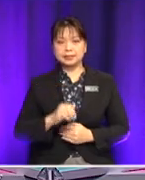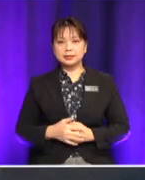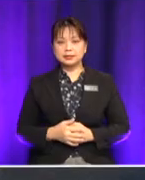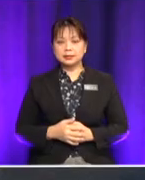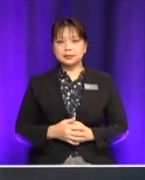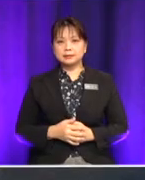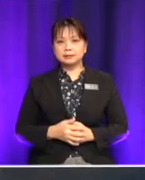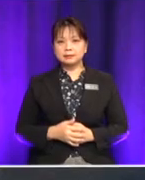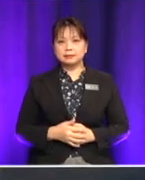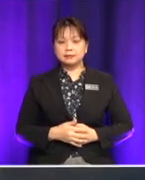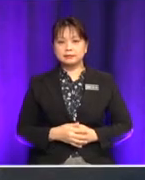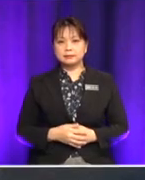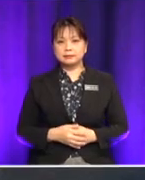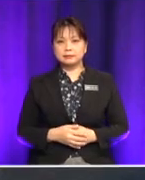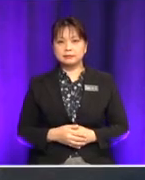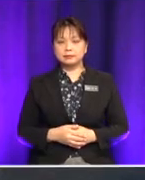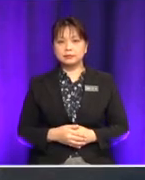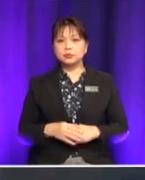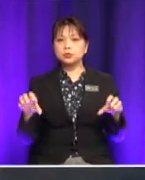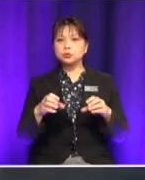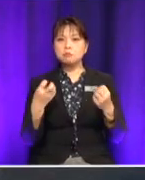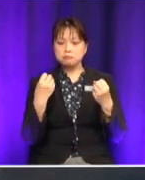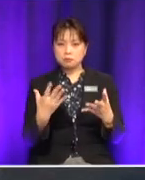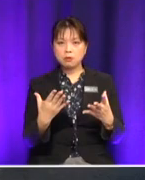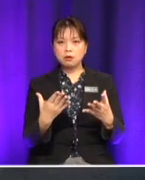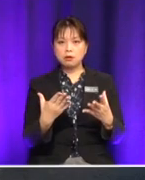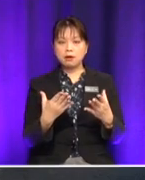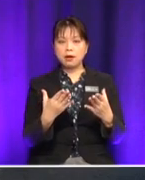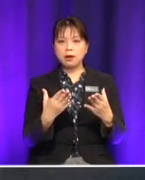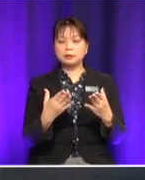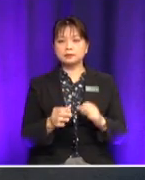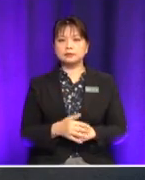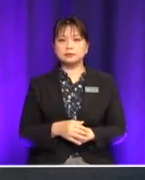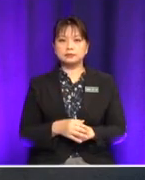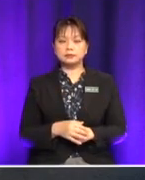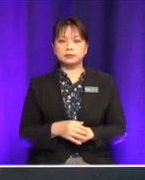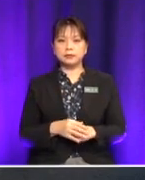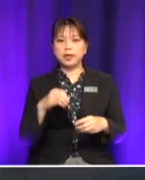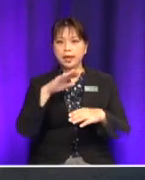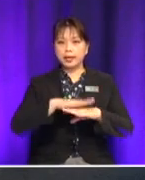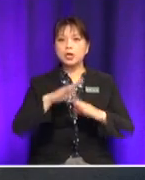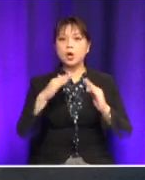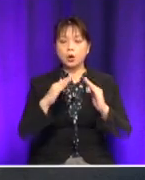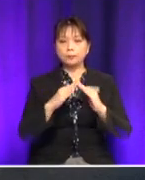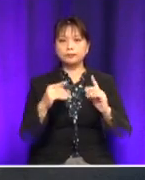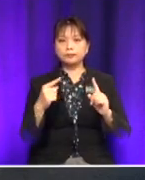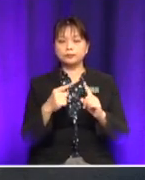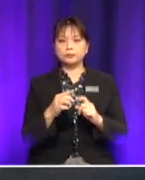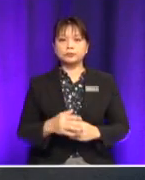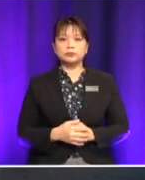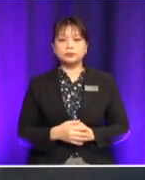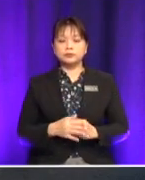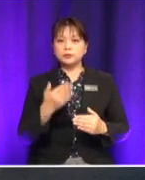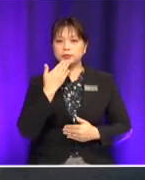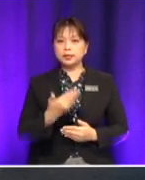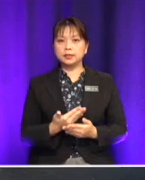your revisions and do extra exercises to master your skills in listening. All right. Yes. Thank you, Madam Fariliza, for sharing your knowledge